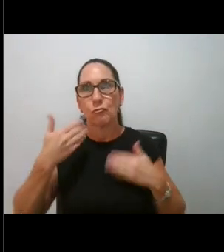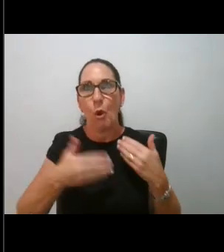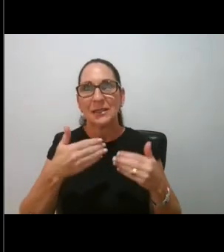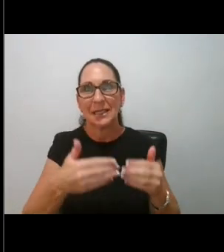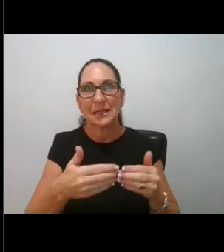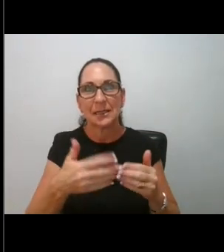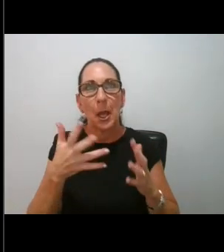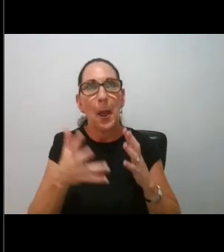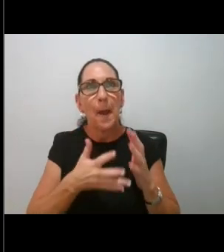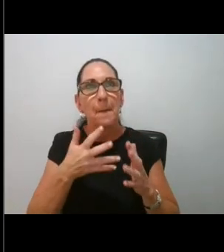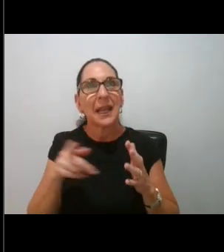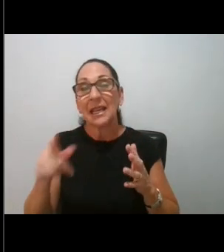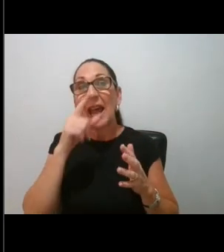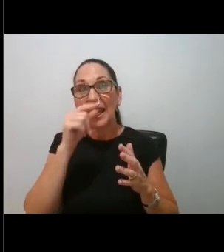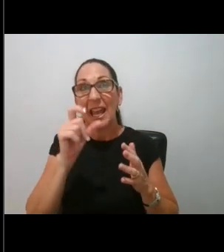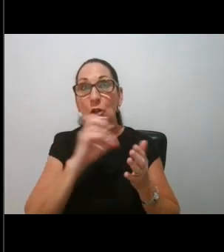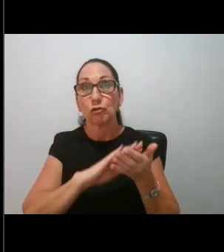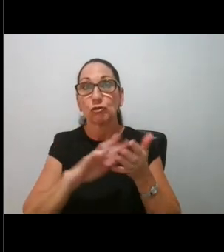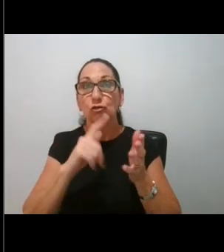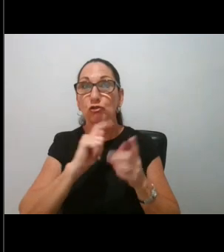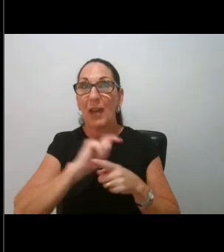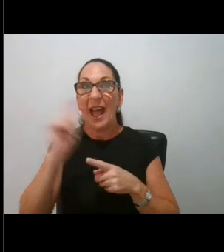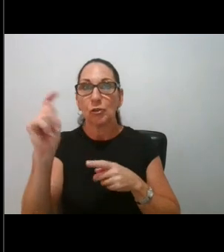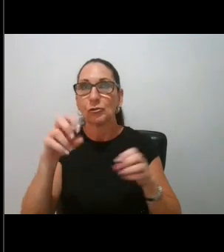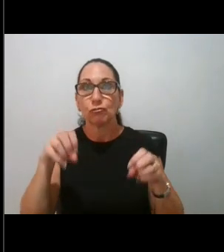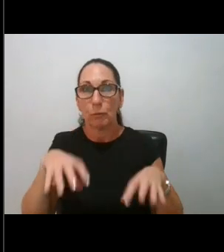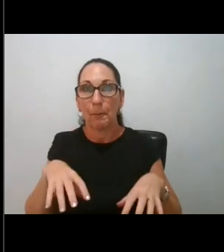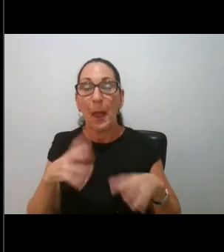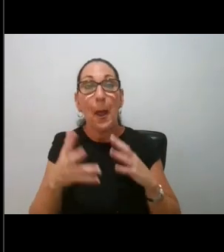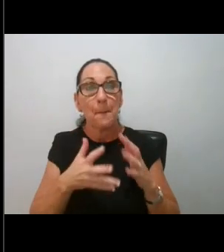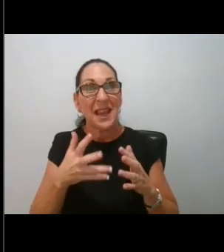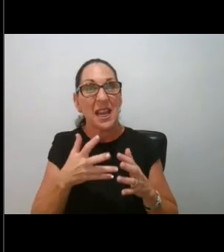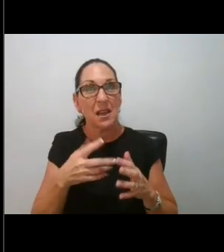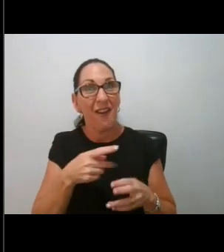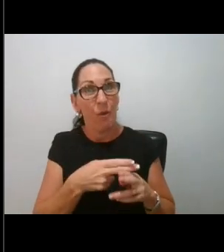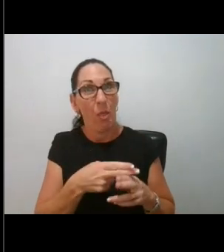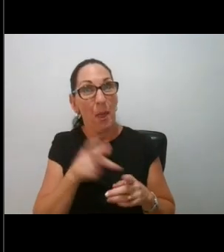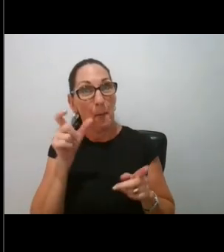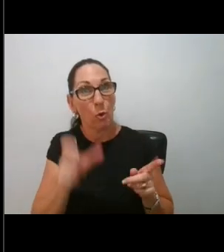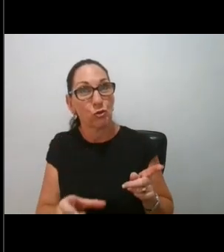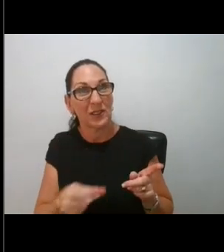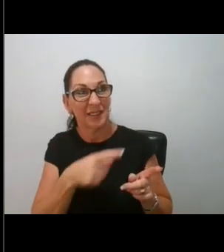be discontinued. So for a person responsible, that's a very significant benefit.